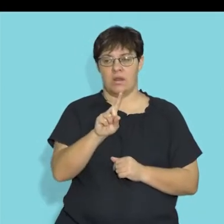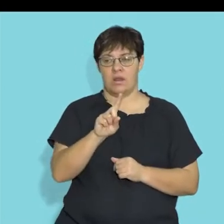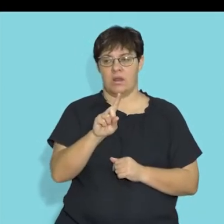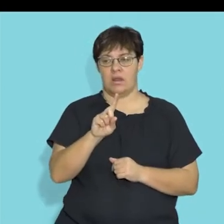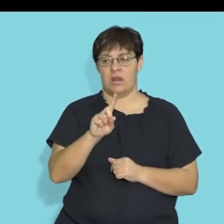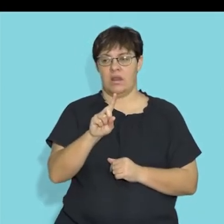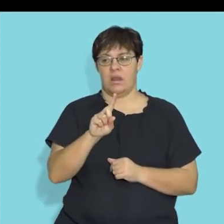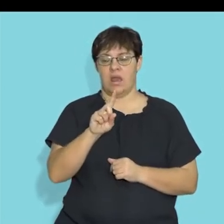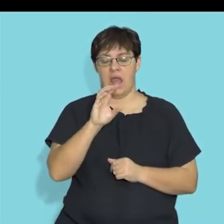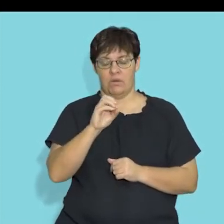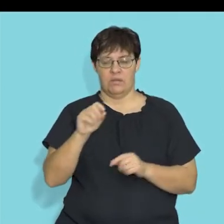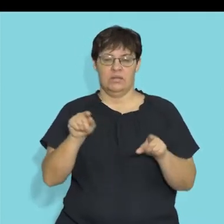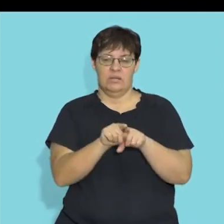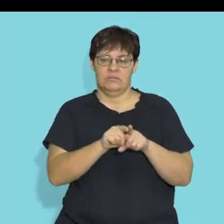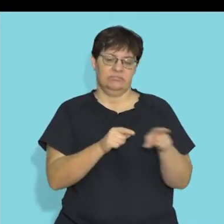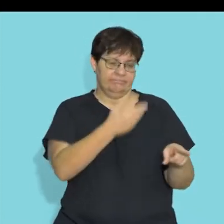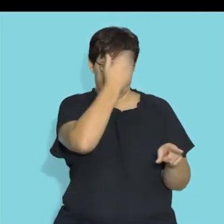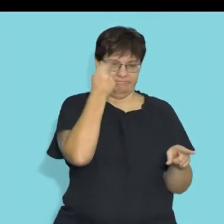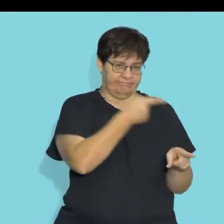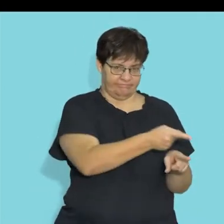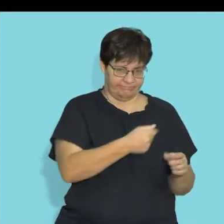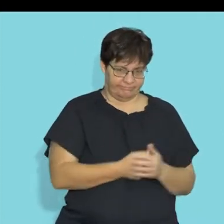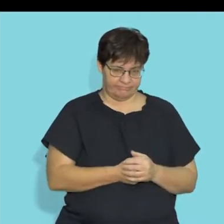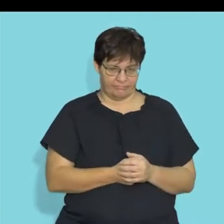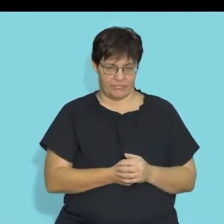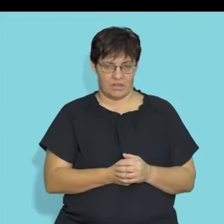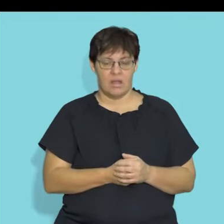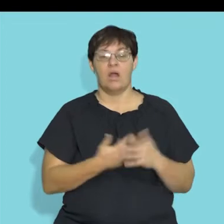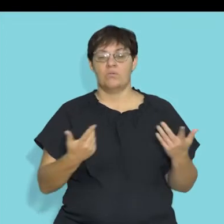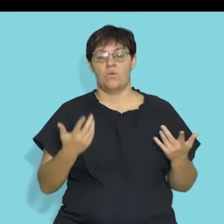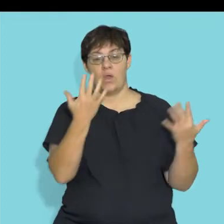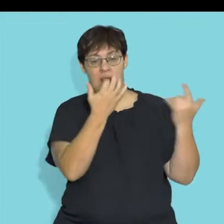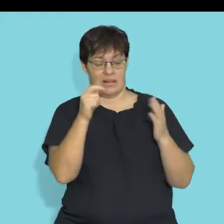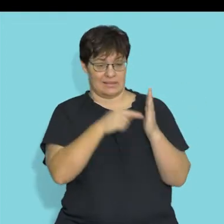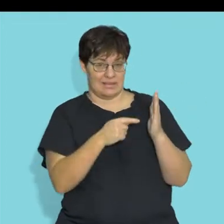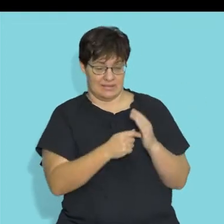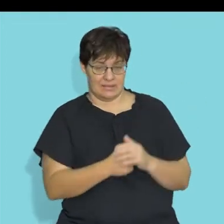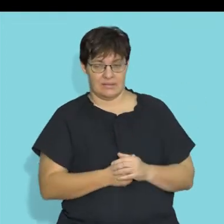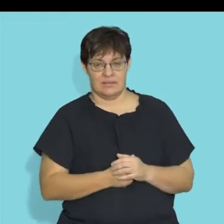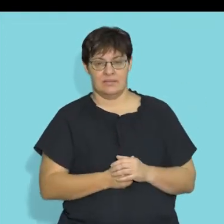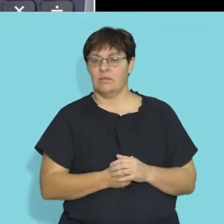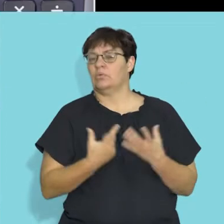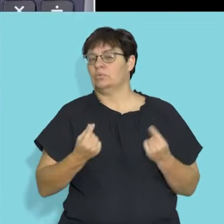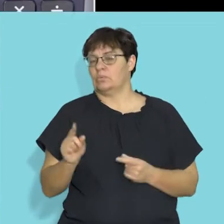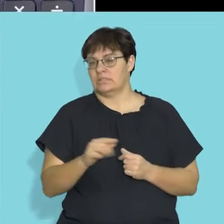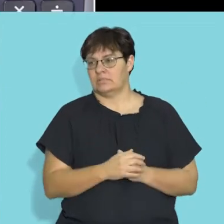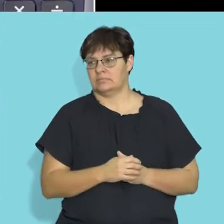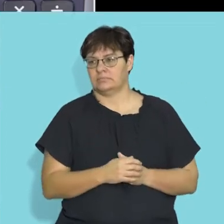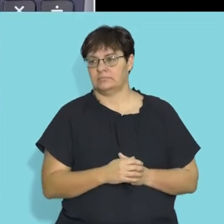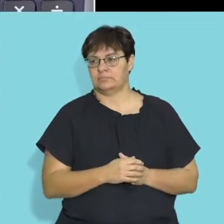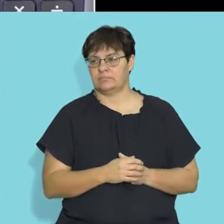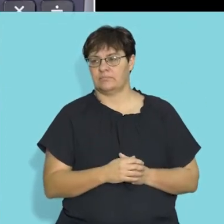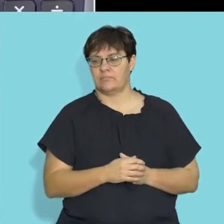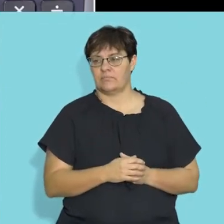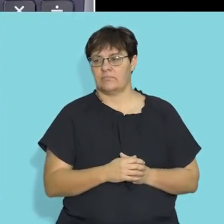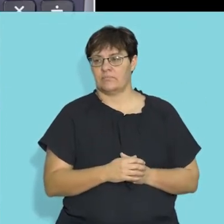to 100 is equal to my unknown. And if we do this in terms of our calculation, this is what